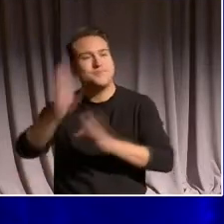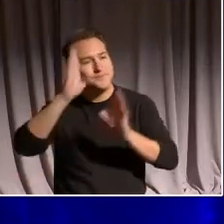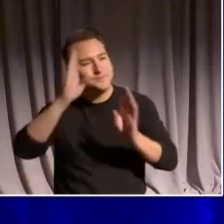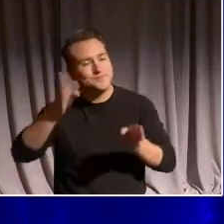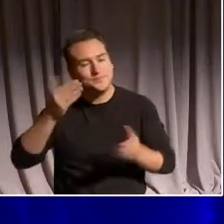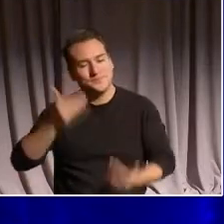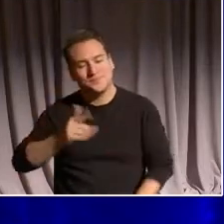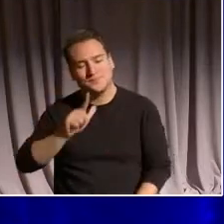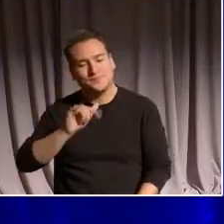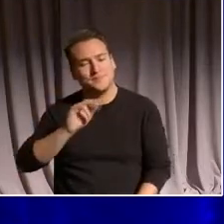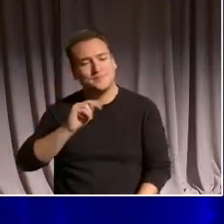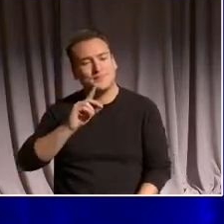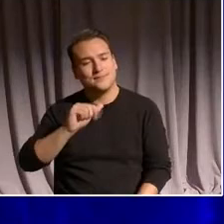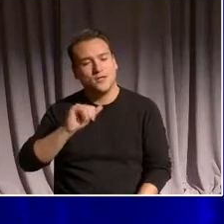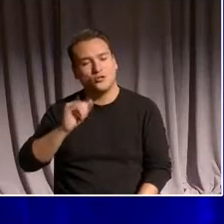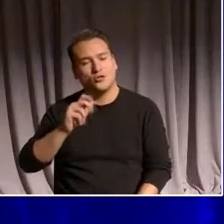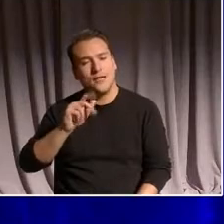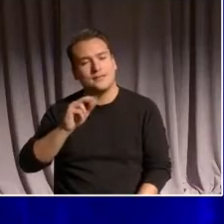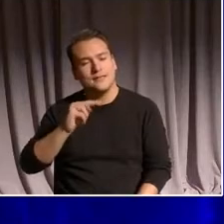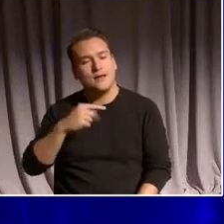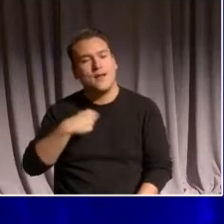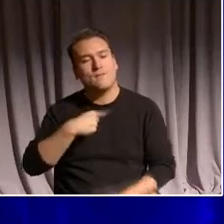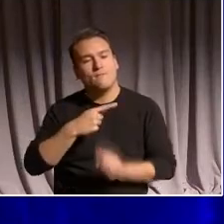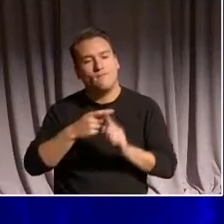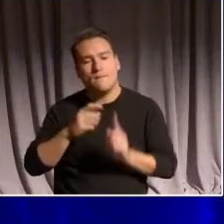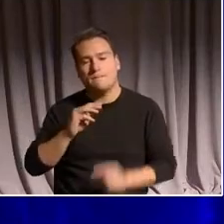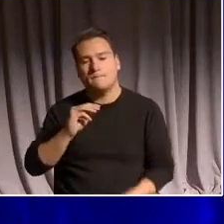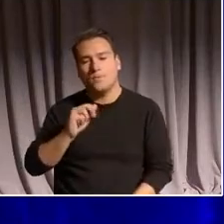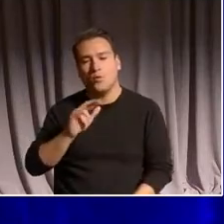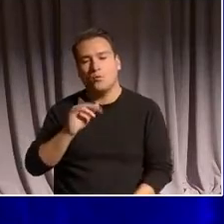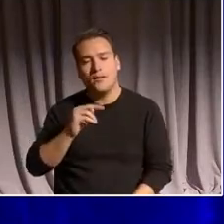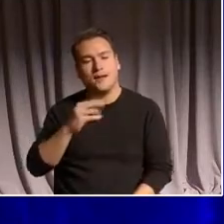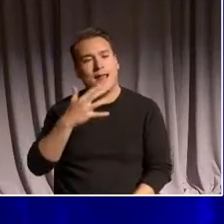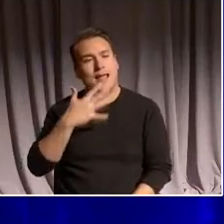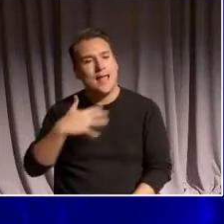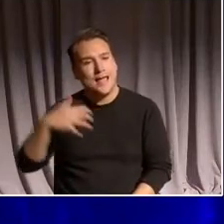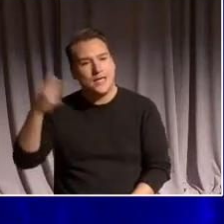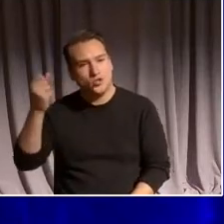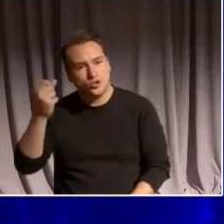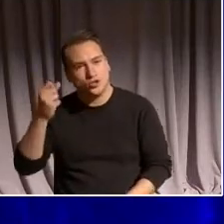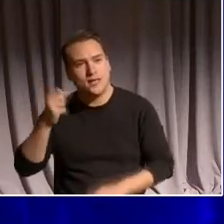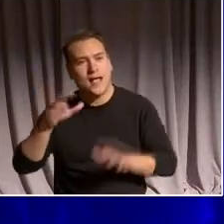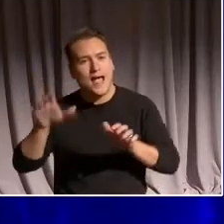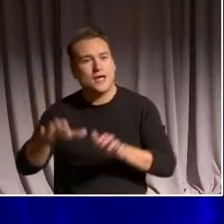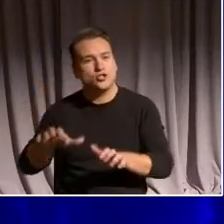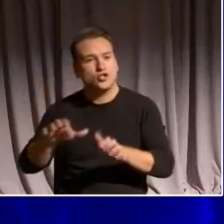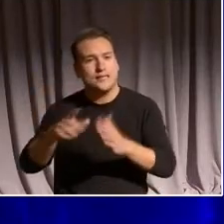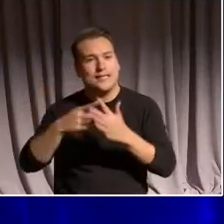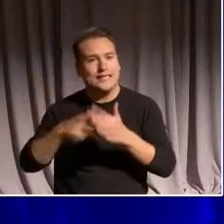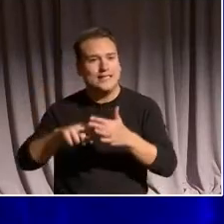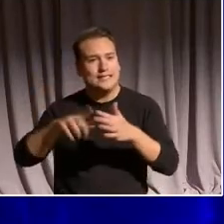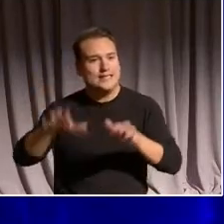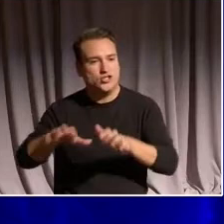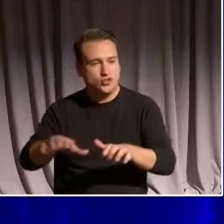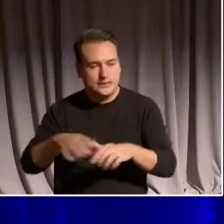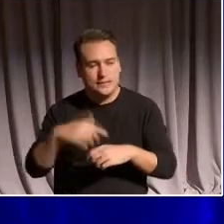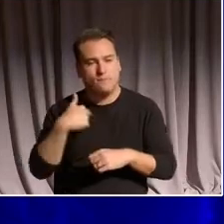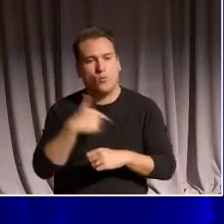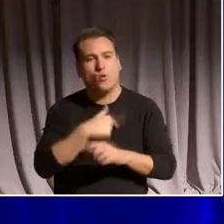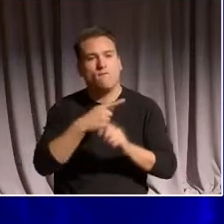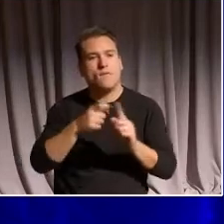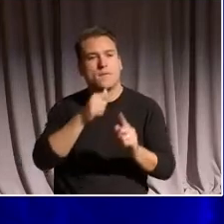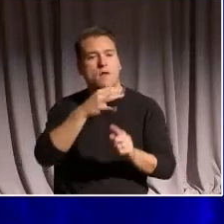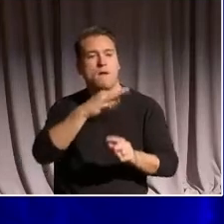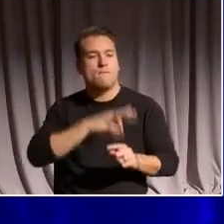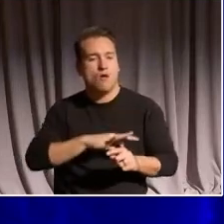I am from the Marin Aging Action Initiative. We're a collaborative network of people from the nonprofits,